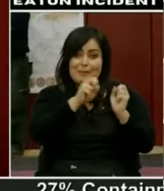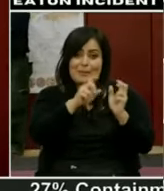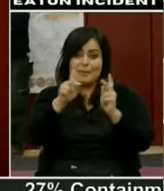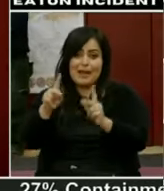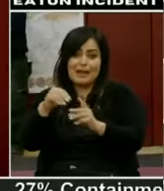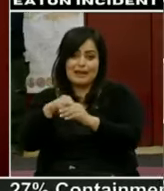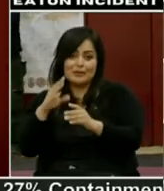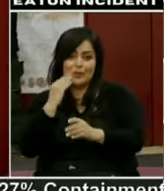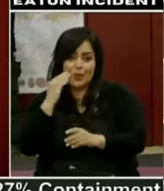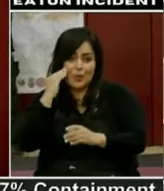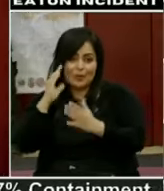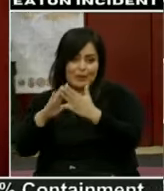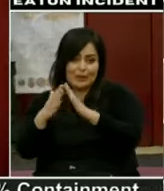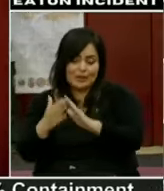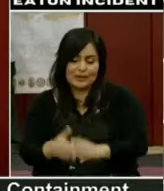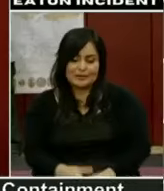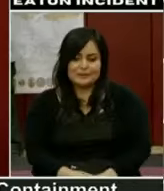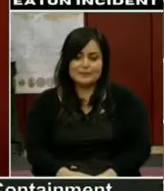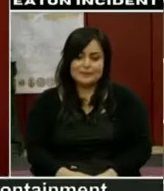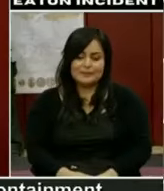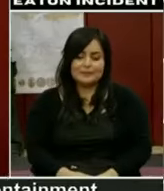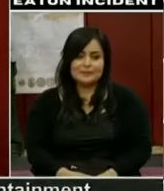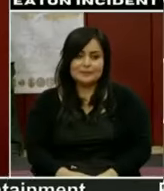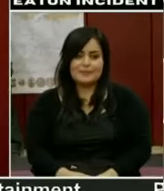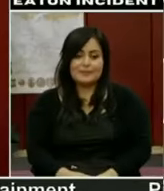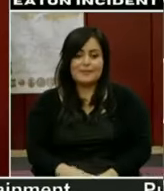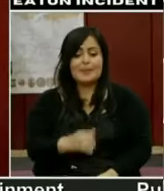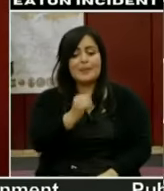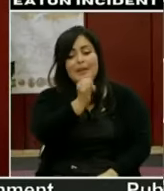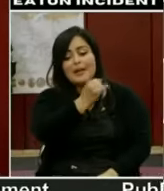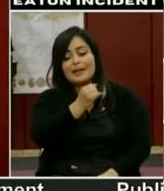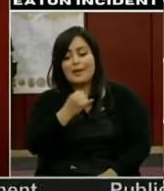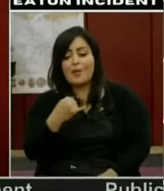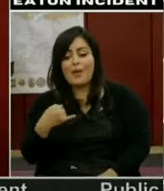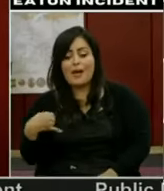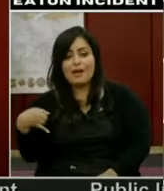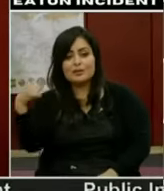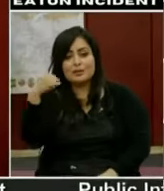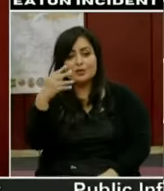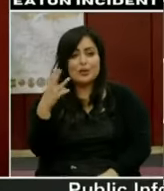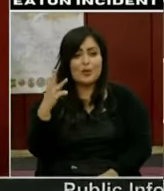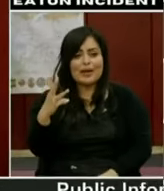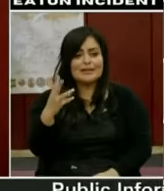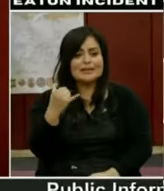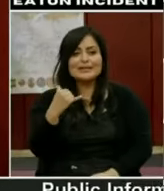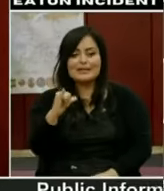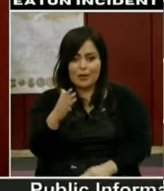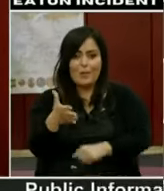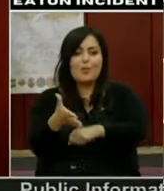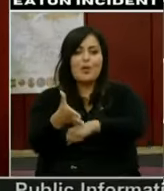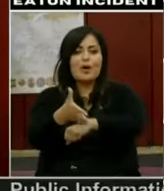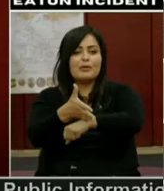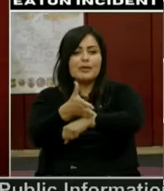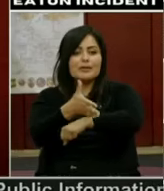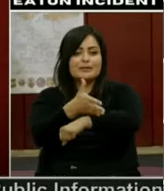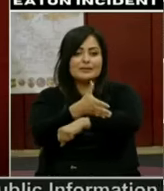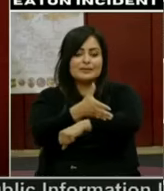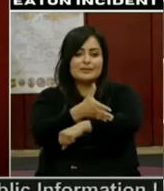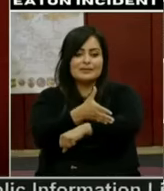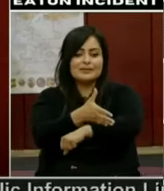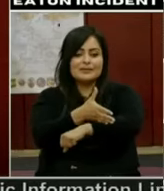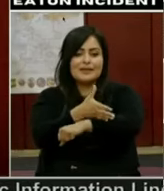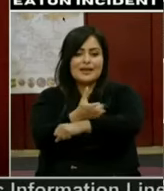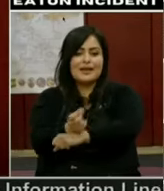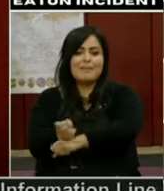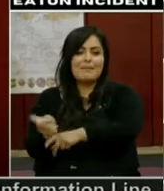communities. As you continue around the bottom edge of the fire back out to the west, we're still making progress, and it kind of brings us